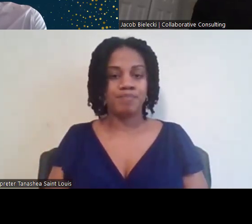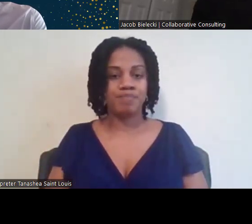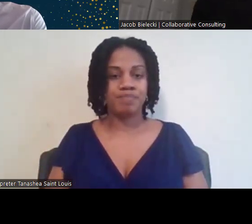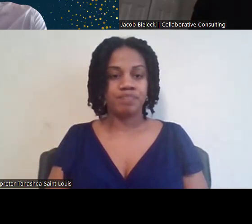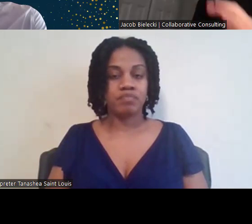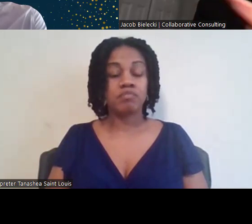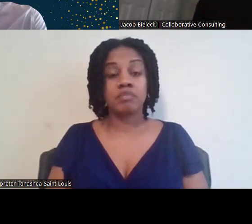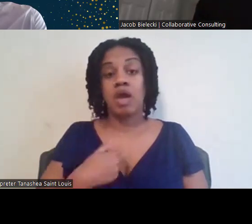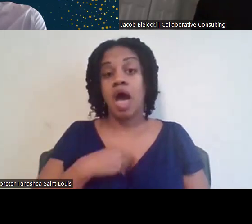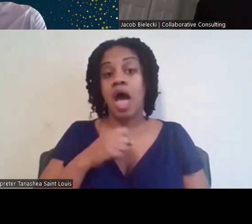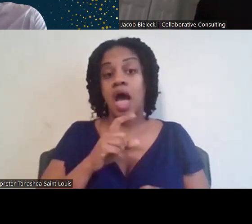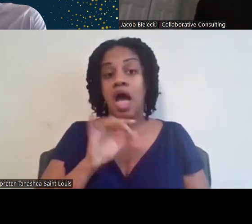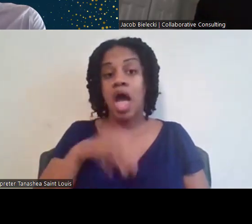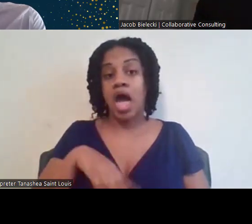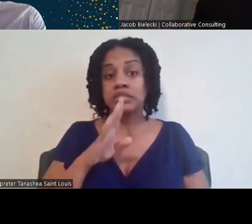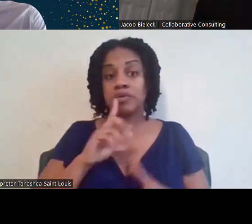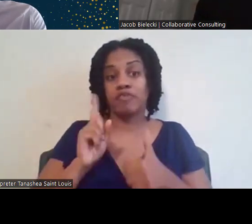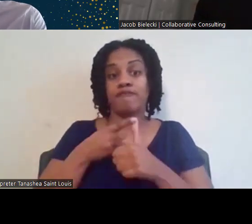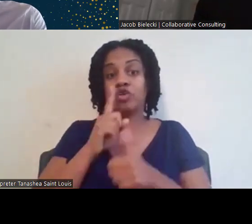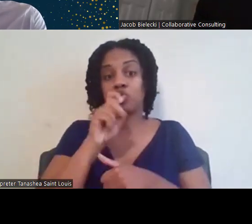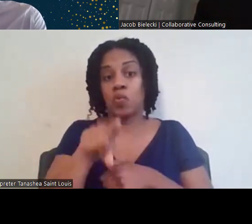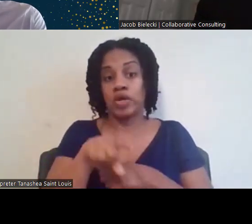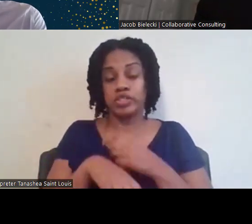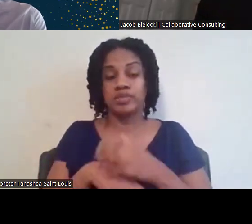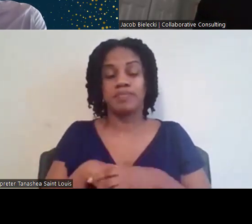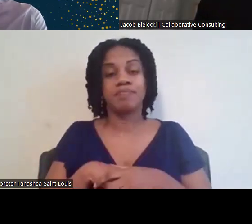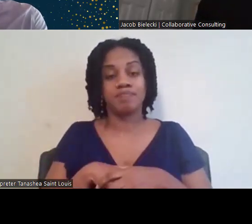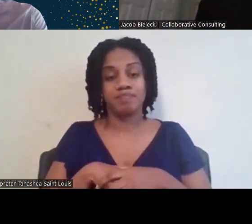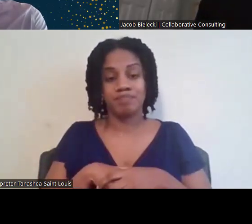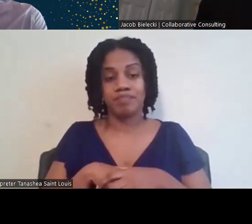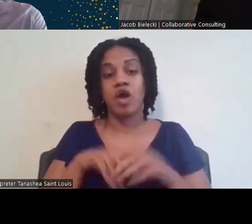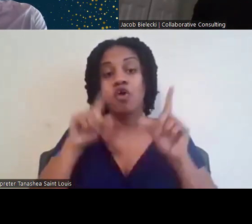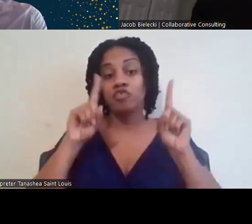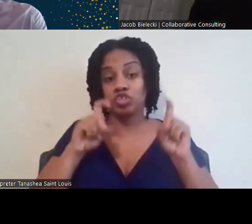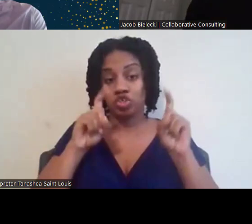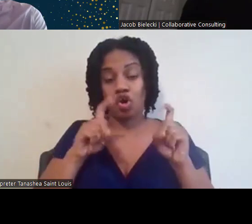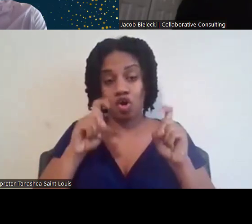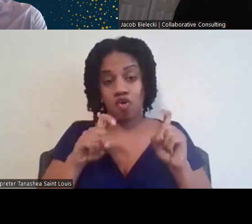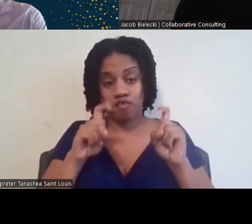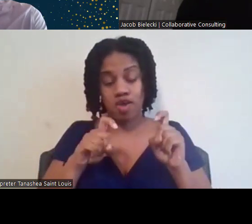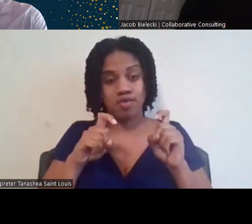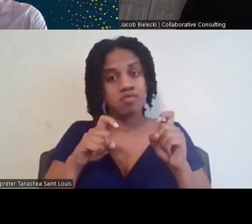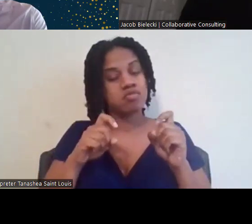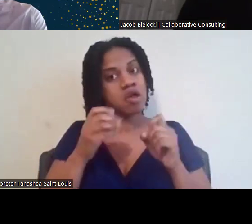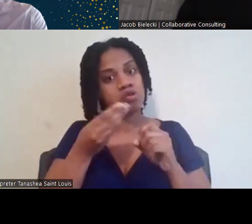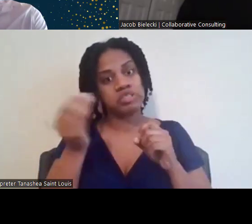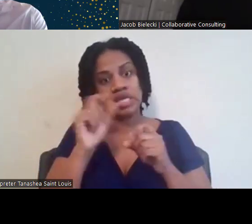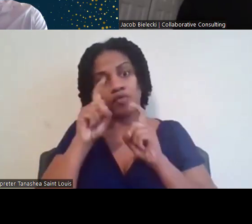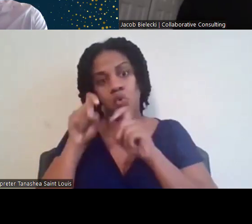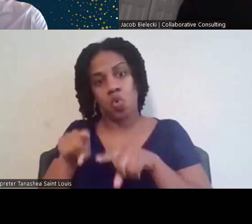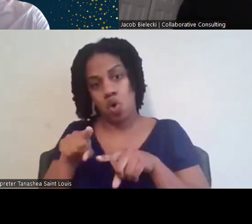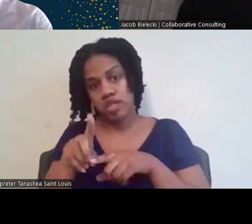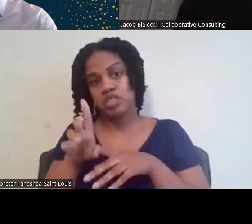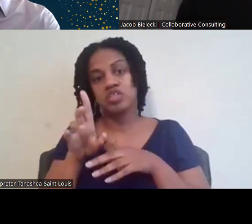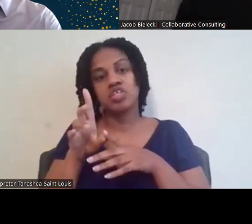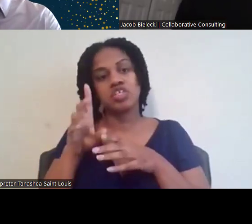I can speak to the first question from the survey. So in the CASOA survey, there are several questions around sort of